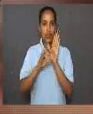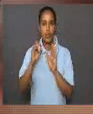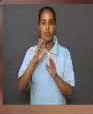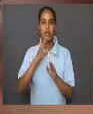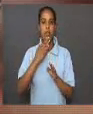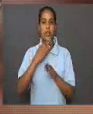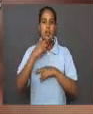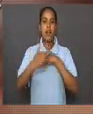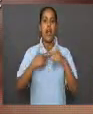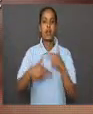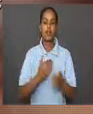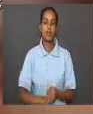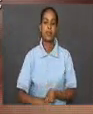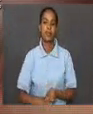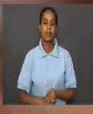base reacts.